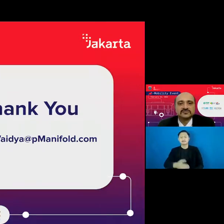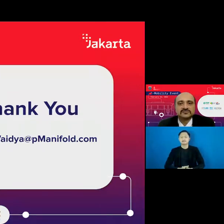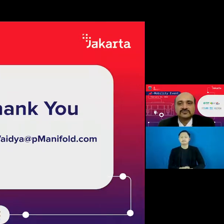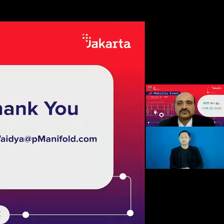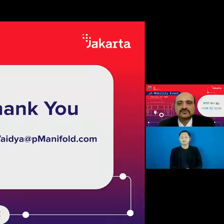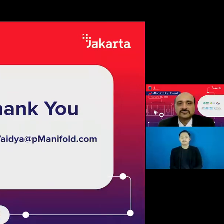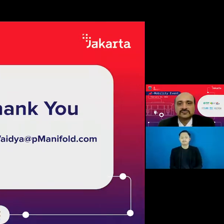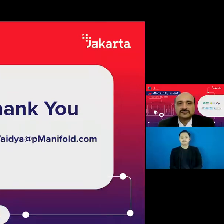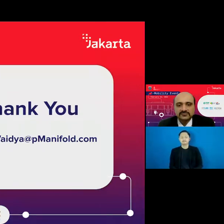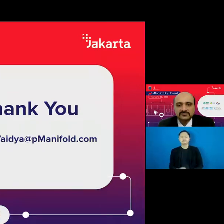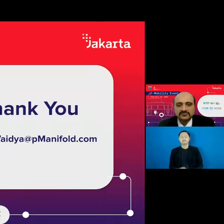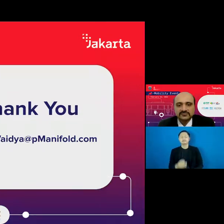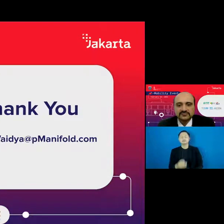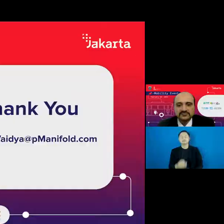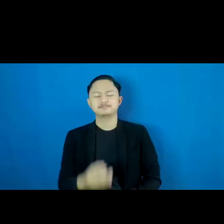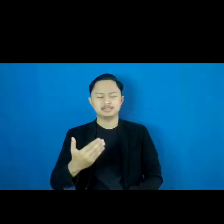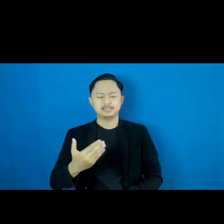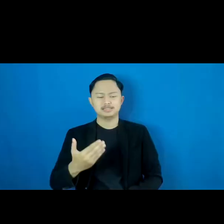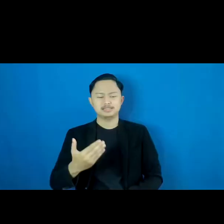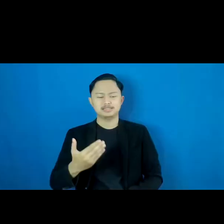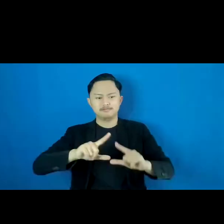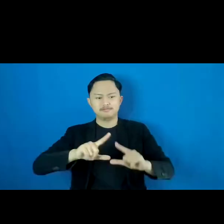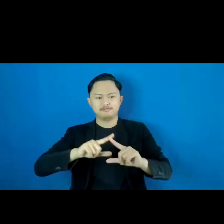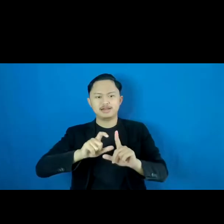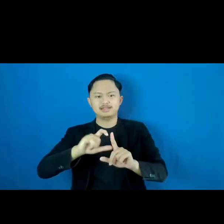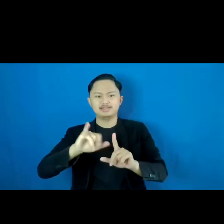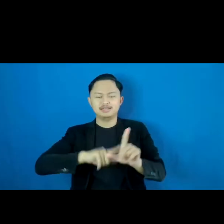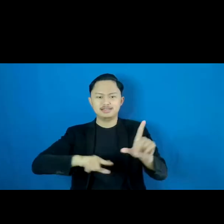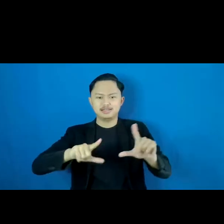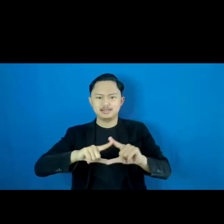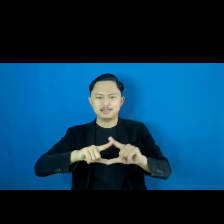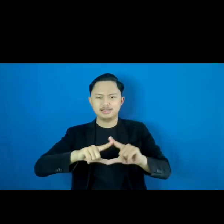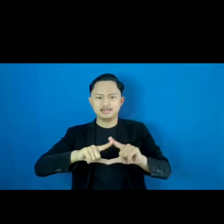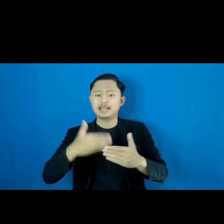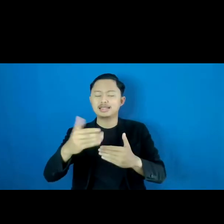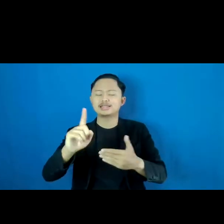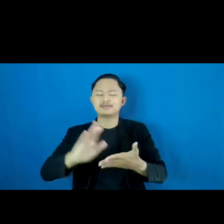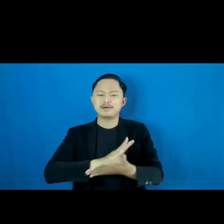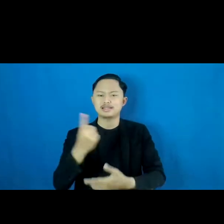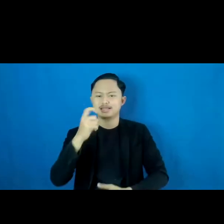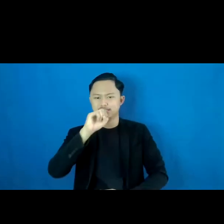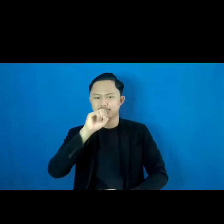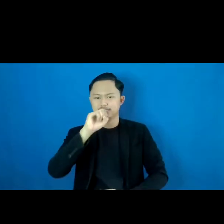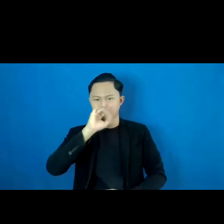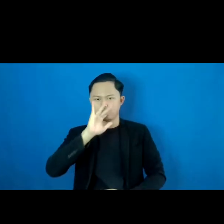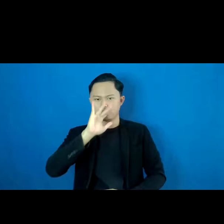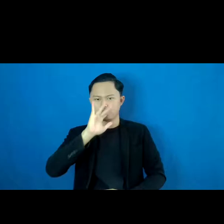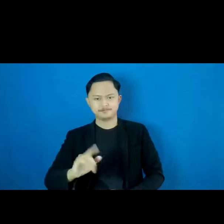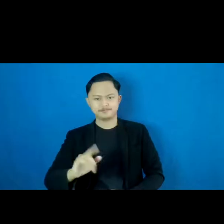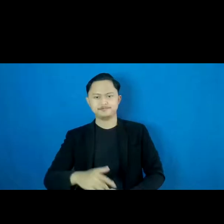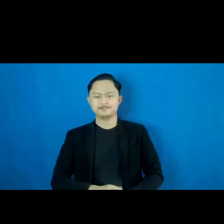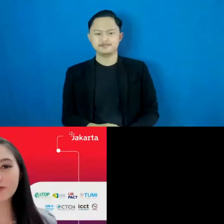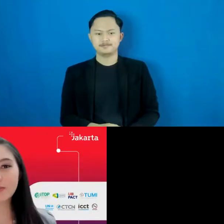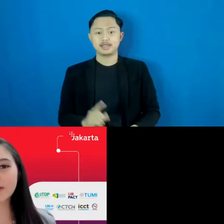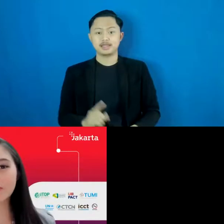Thank you, Mr. Vadia. Yes, we can continue the discussion and the question and answer session later on. So therefore, ladies and gentlemen, if you